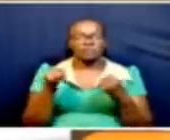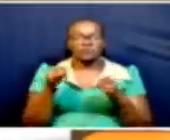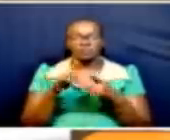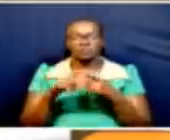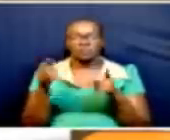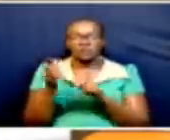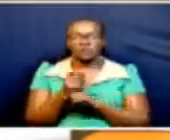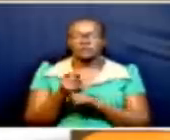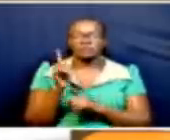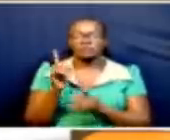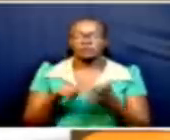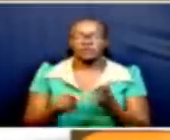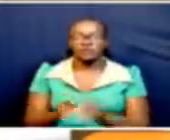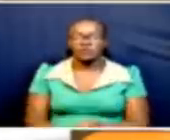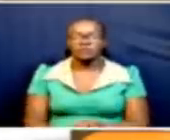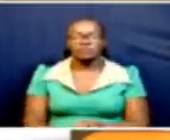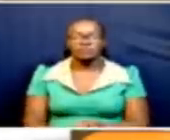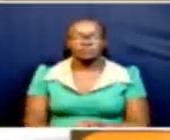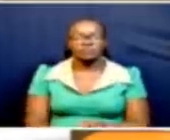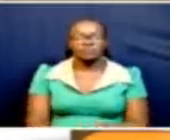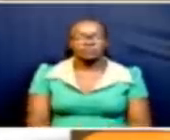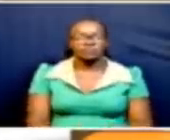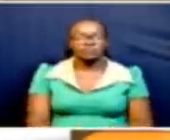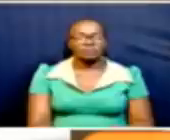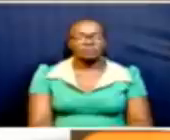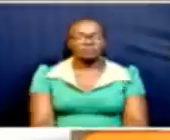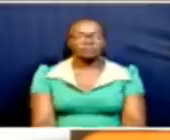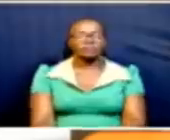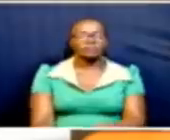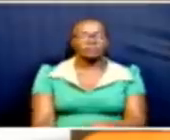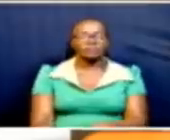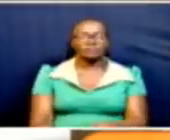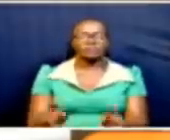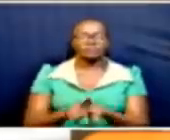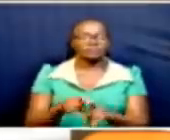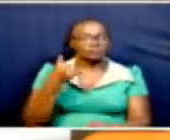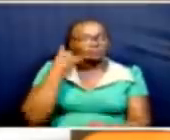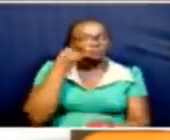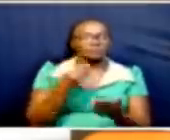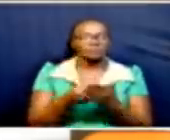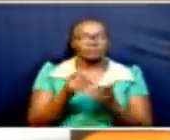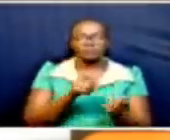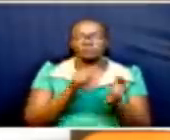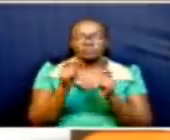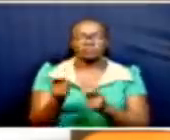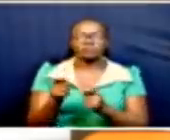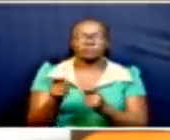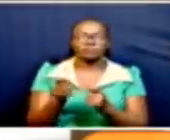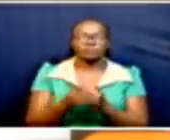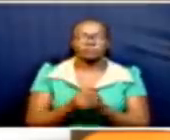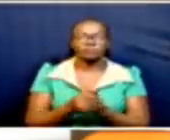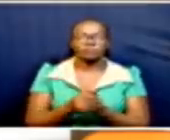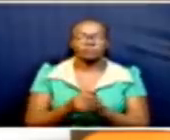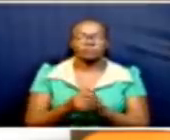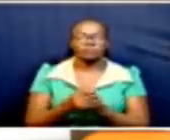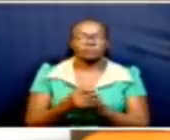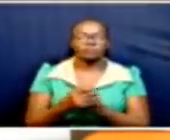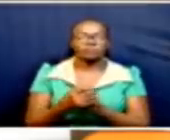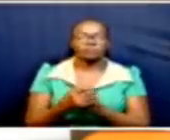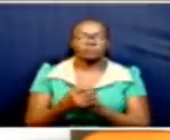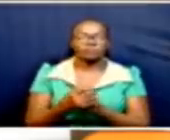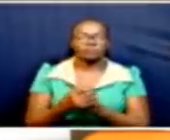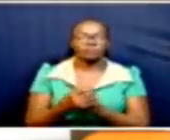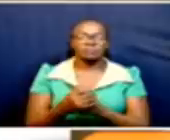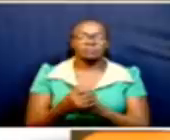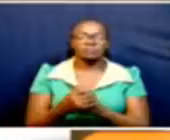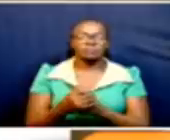You saw the other day this idea of money transfers, mobile money transfers being taxed. Some of the people in this nation, they don't own